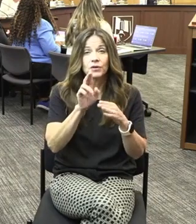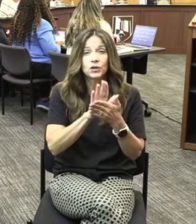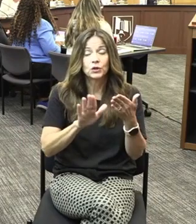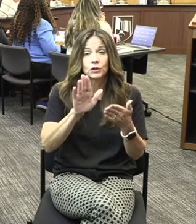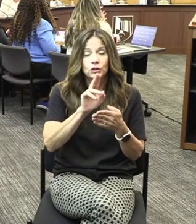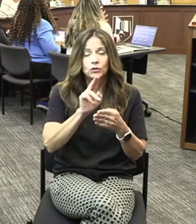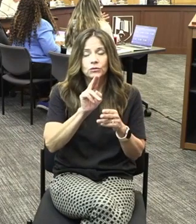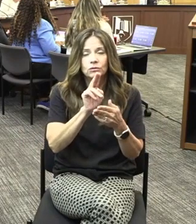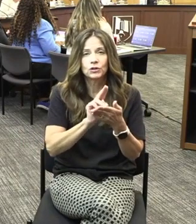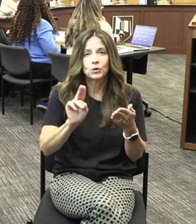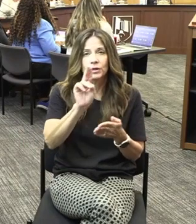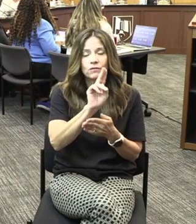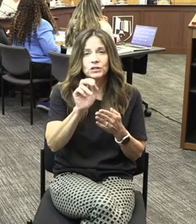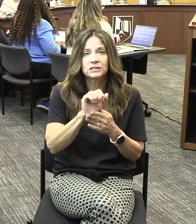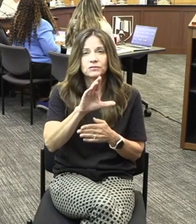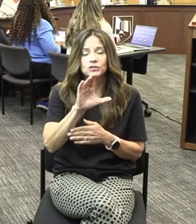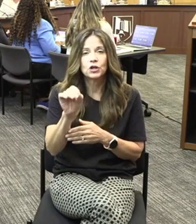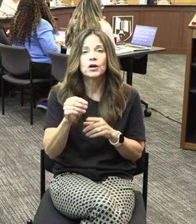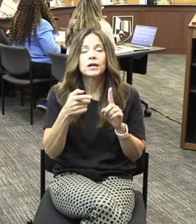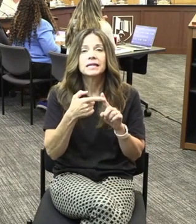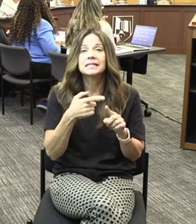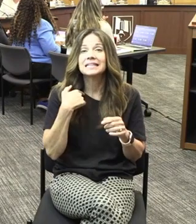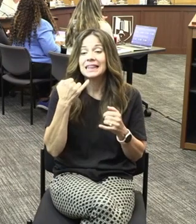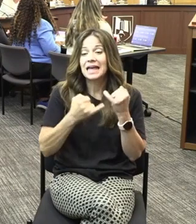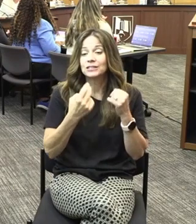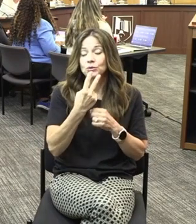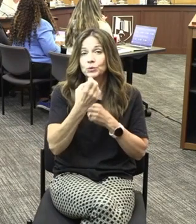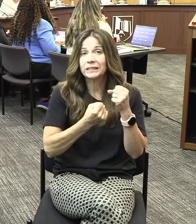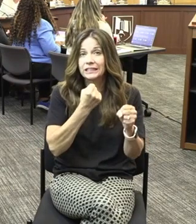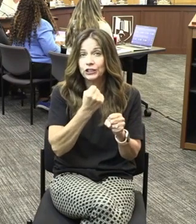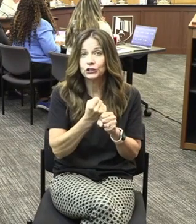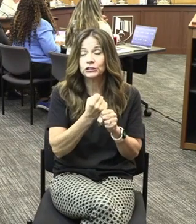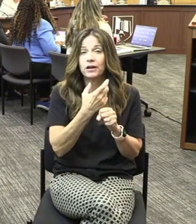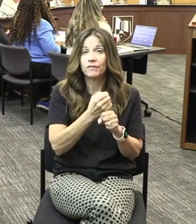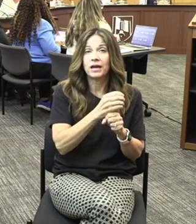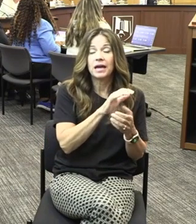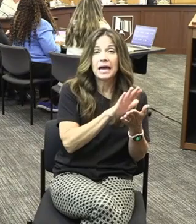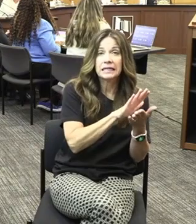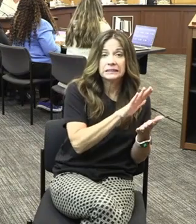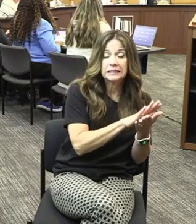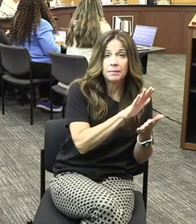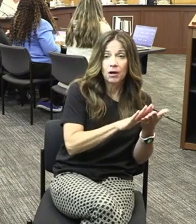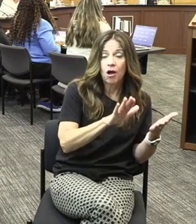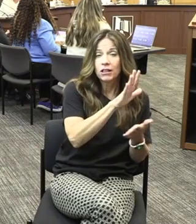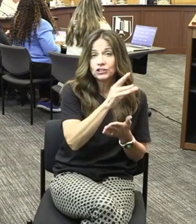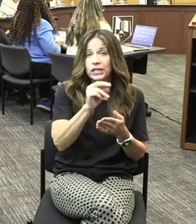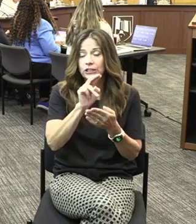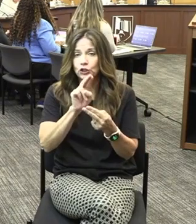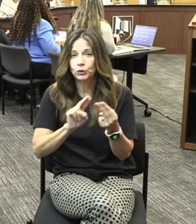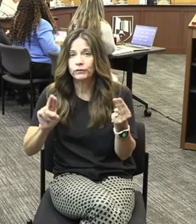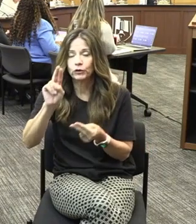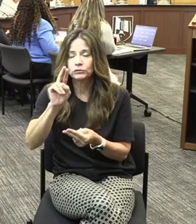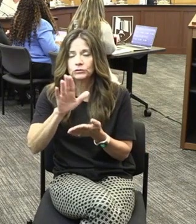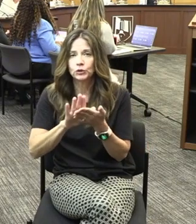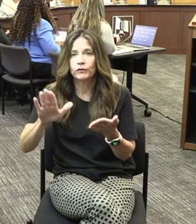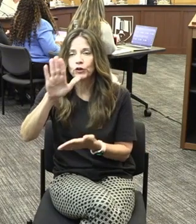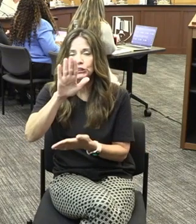the first 2 and last 2 years into academic college and university college. I find it interesting that we are now